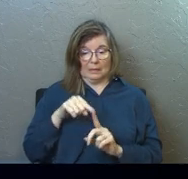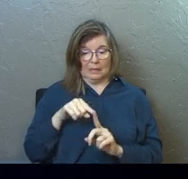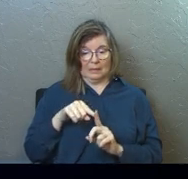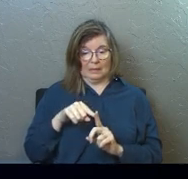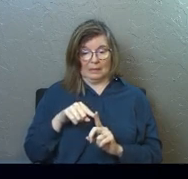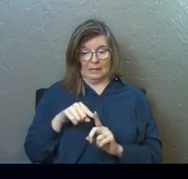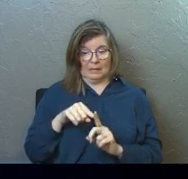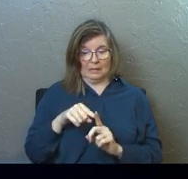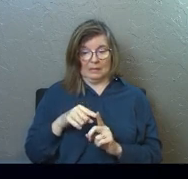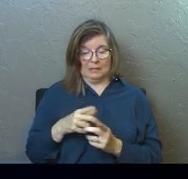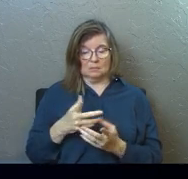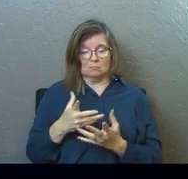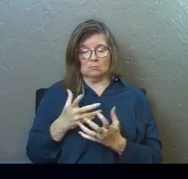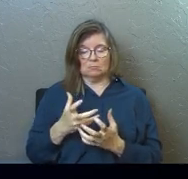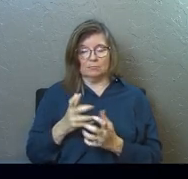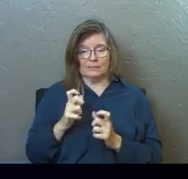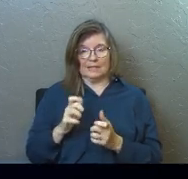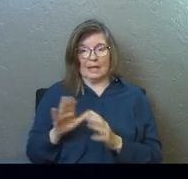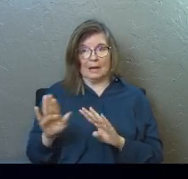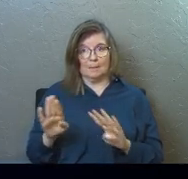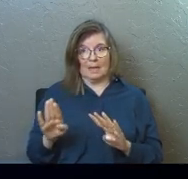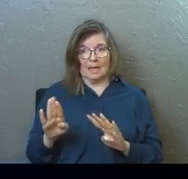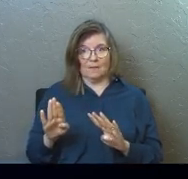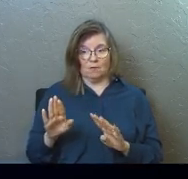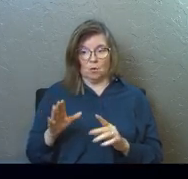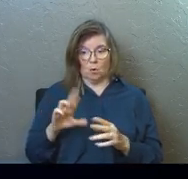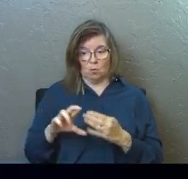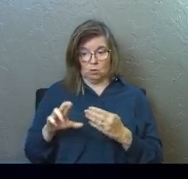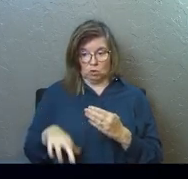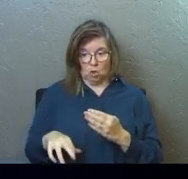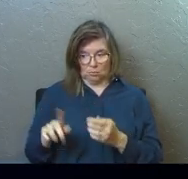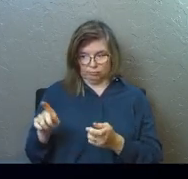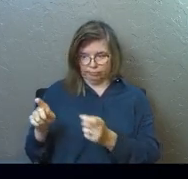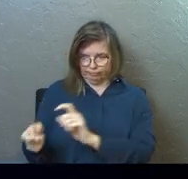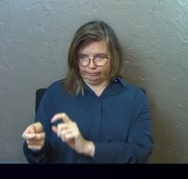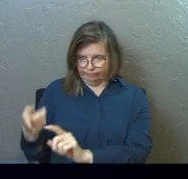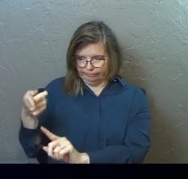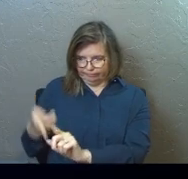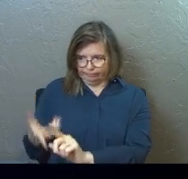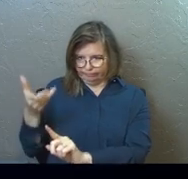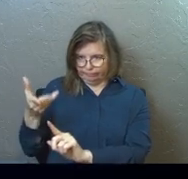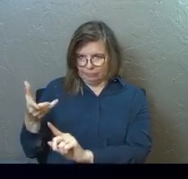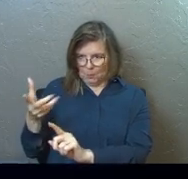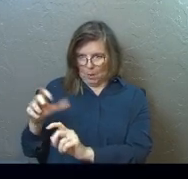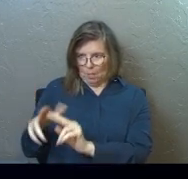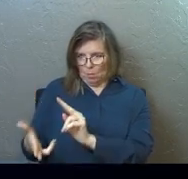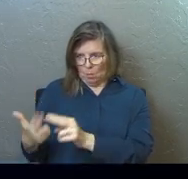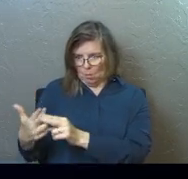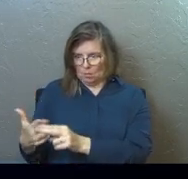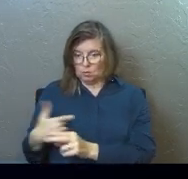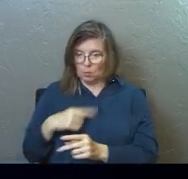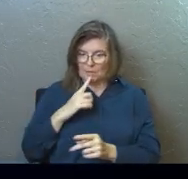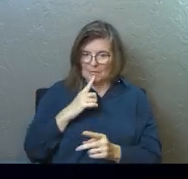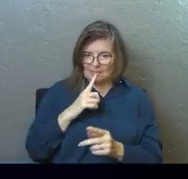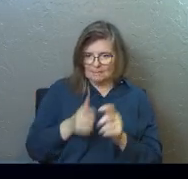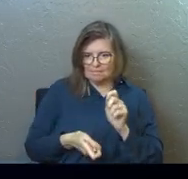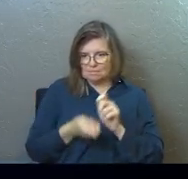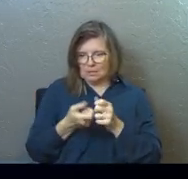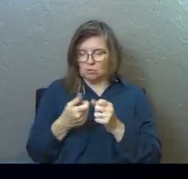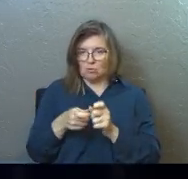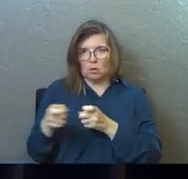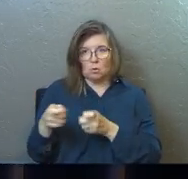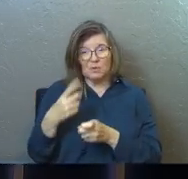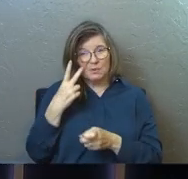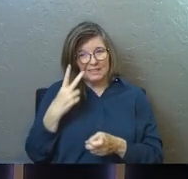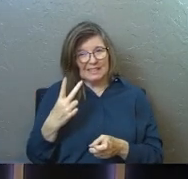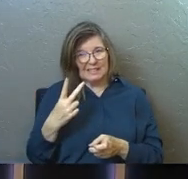He's desperate to get a behavior or an outcome, and so he is cruelly trying to control. Do